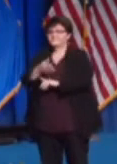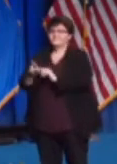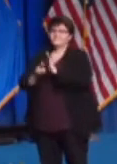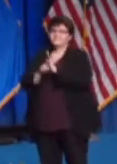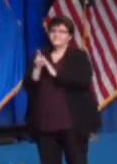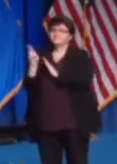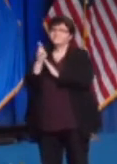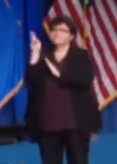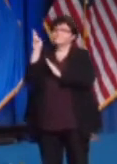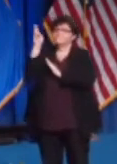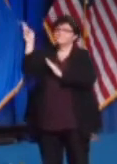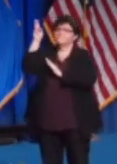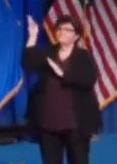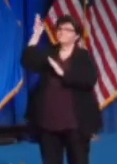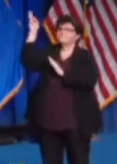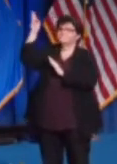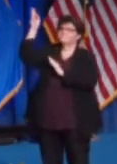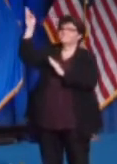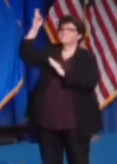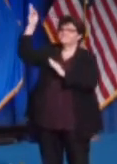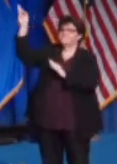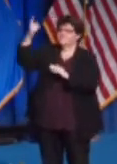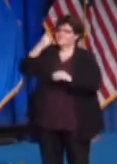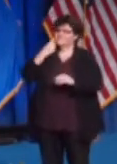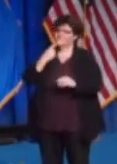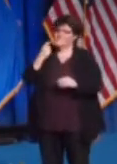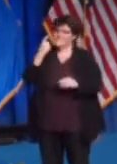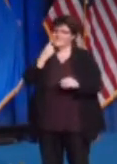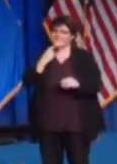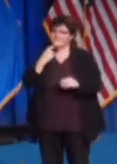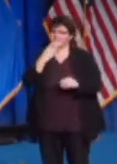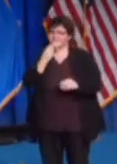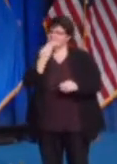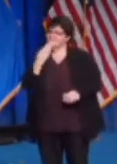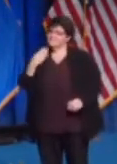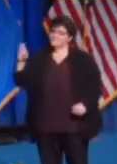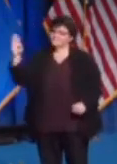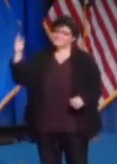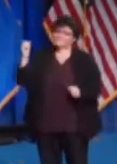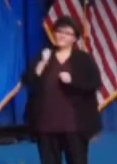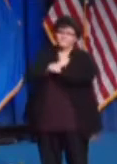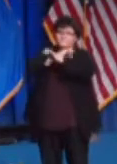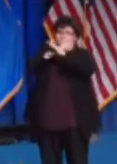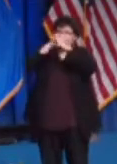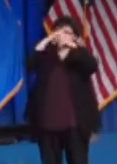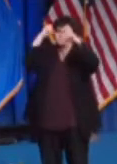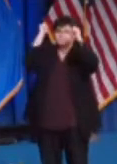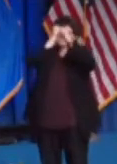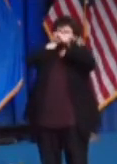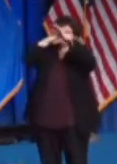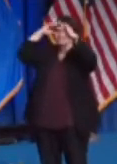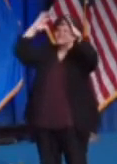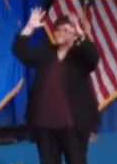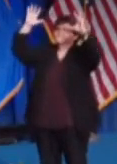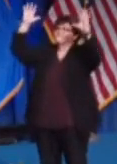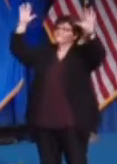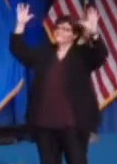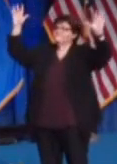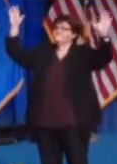and the rocket's red glare, the bombs bursting